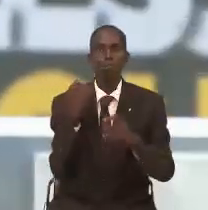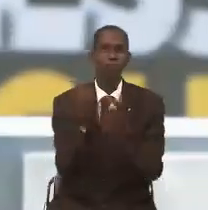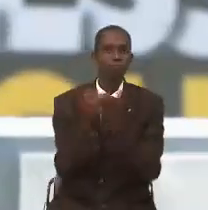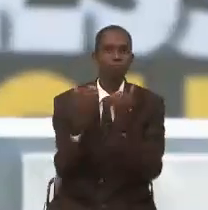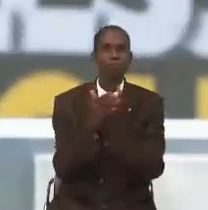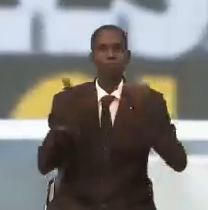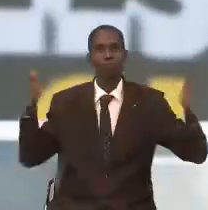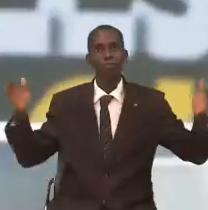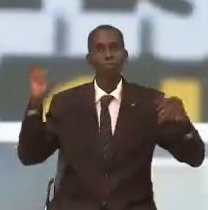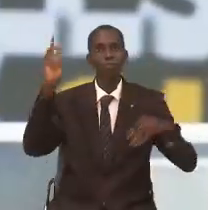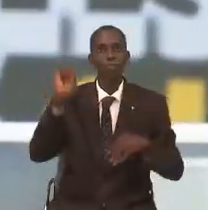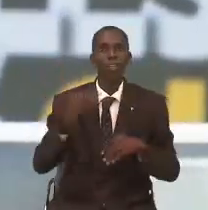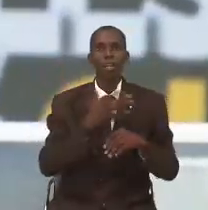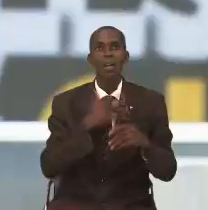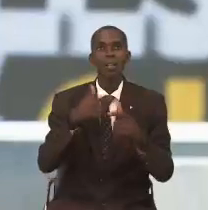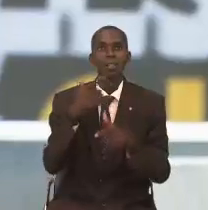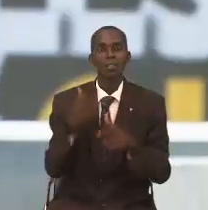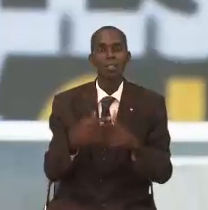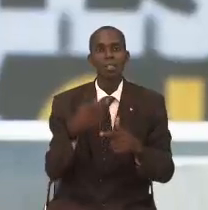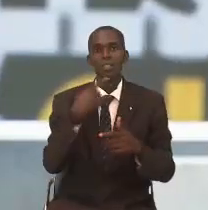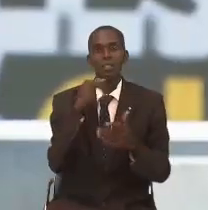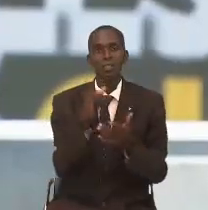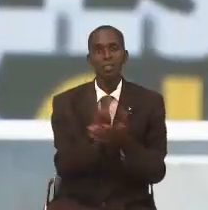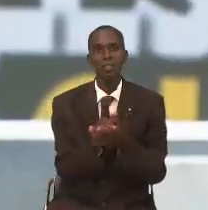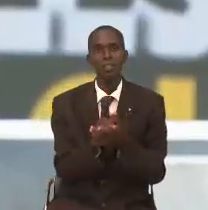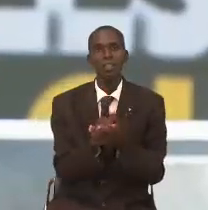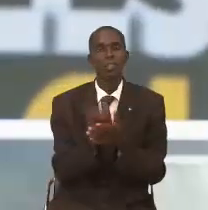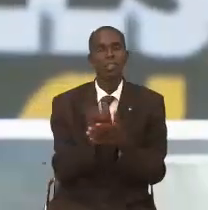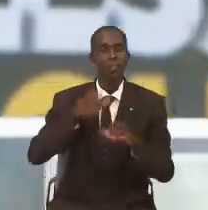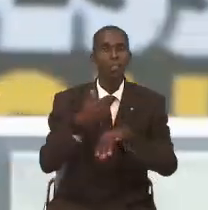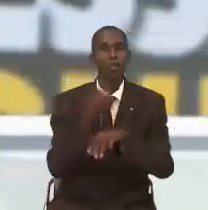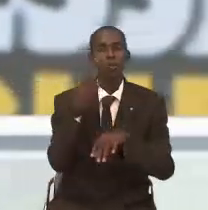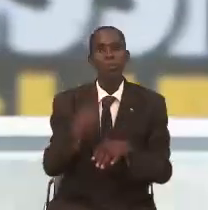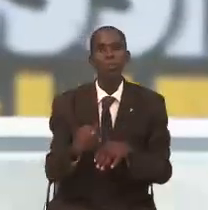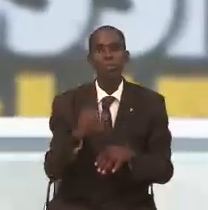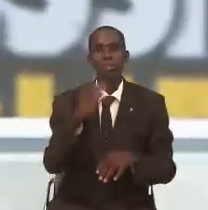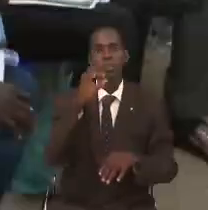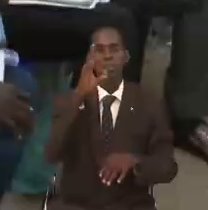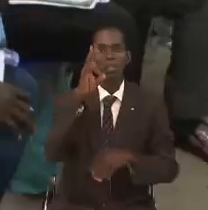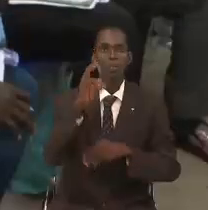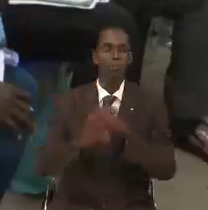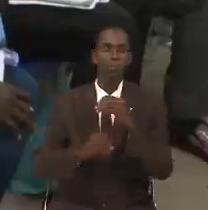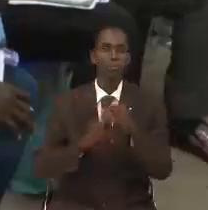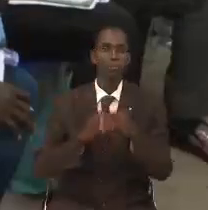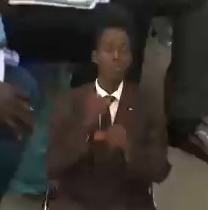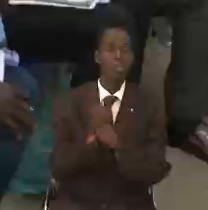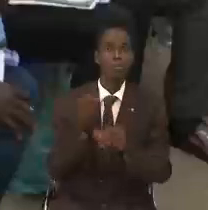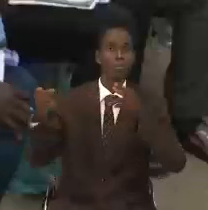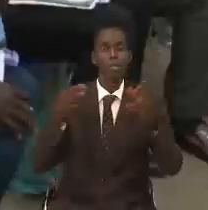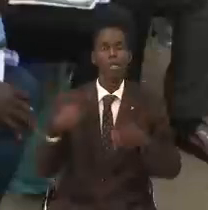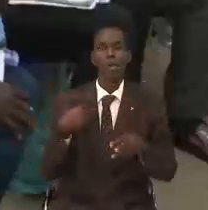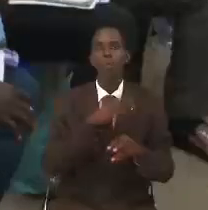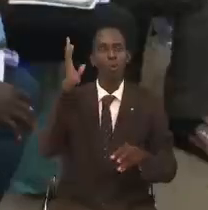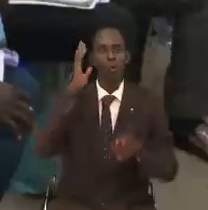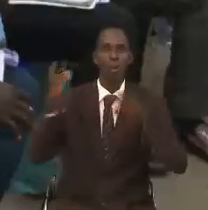And then he sets up the millennial reign, and we will reign with him. I said we'll reign with